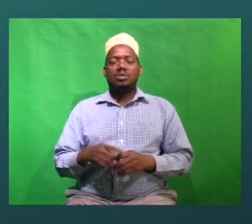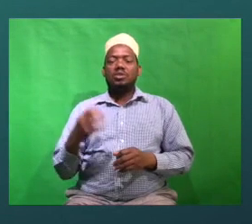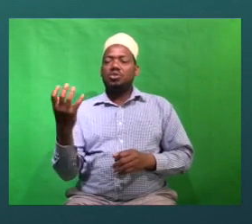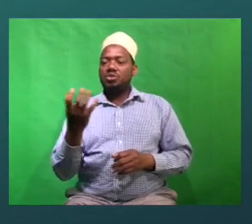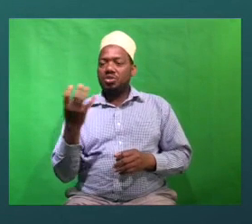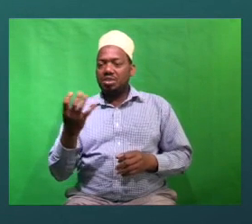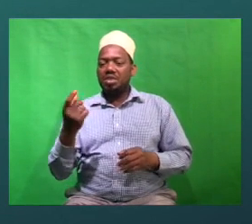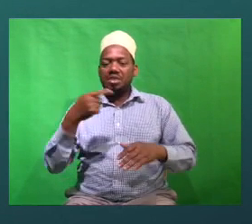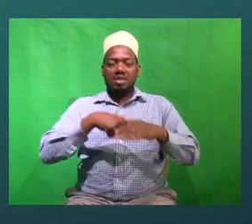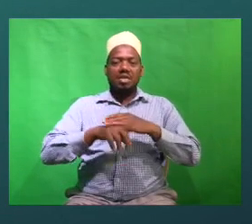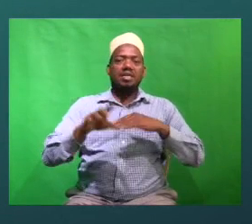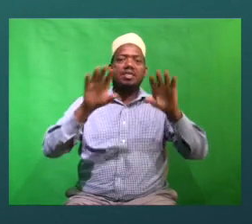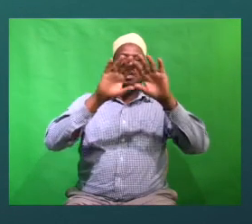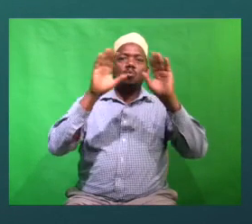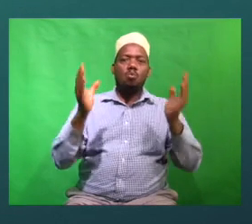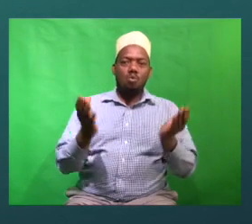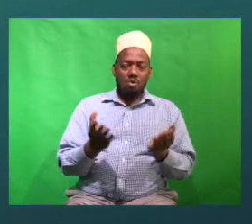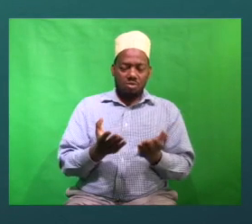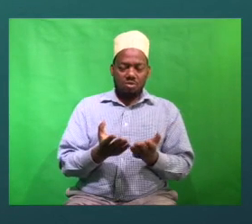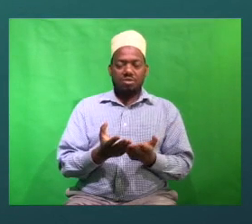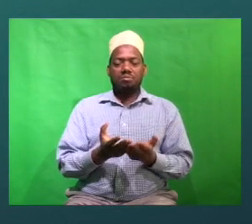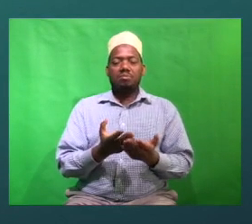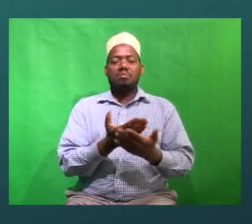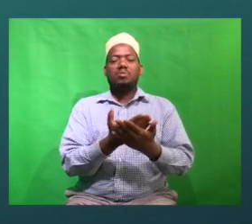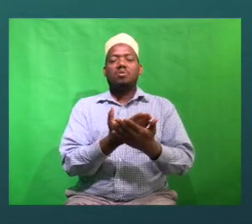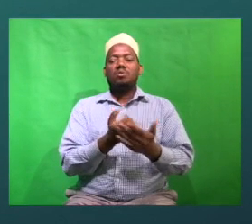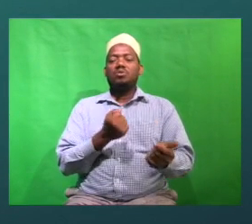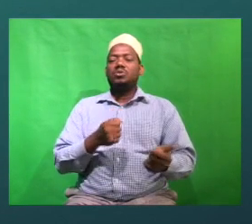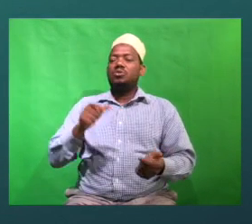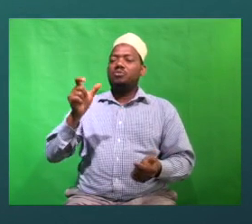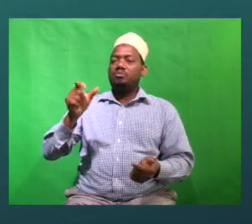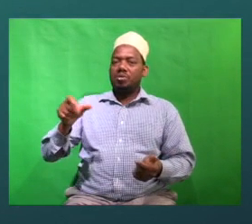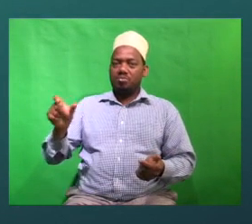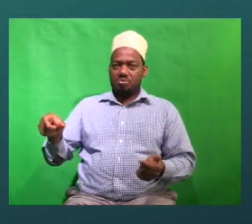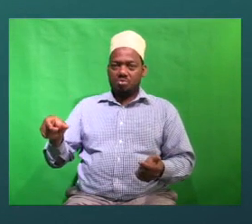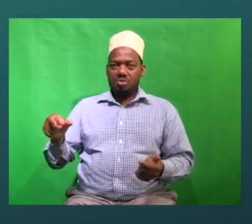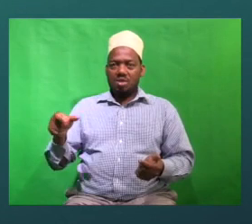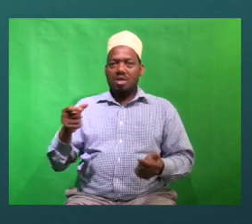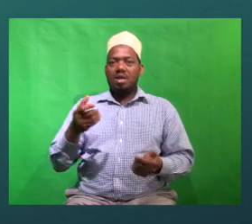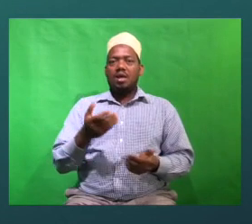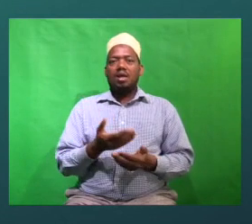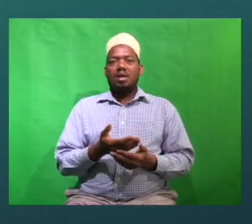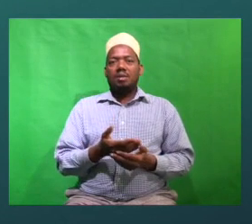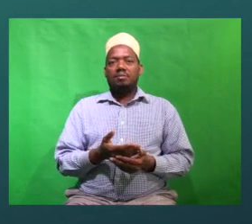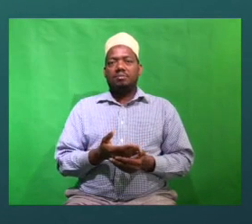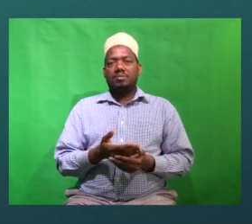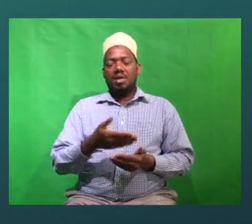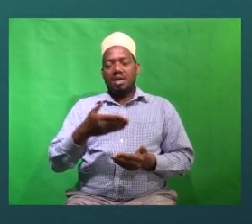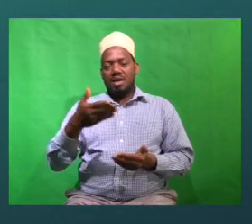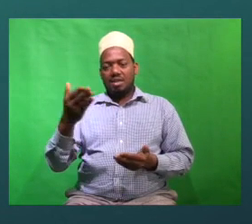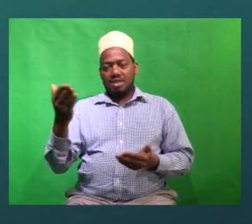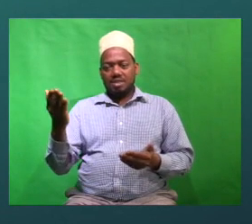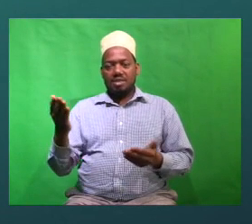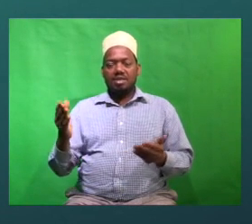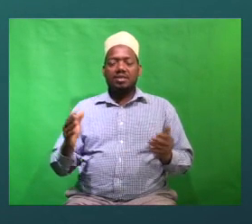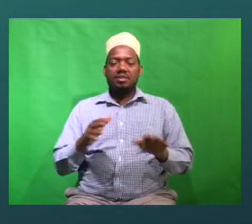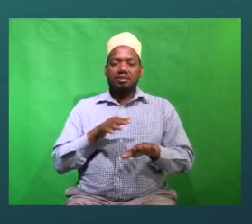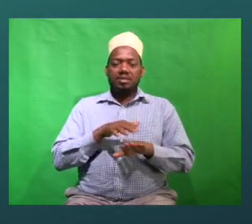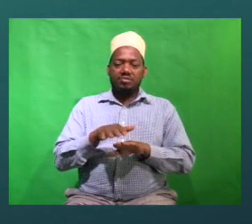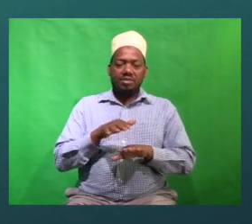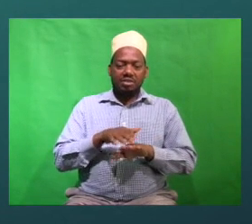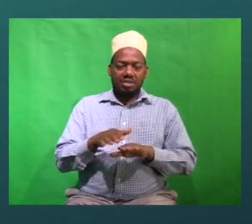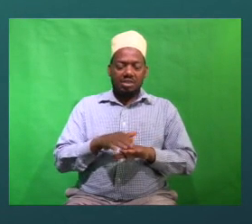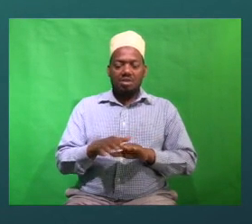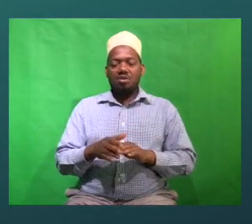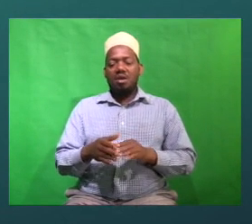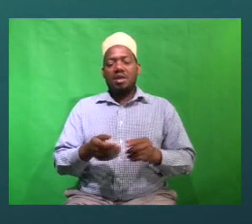Europe were related because of the people. Another, population allow the division of labor